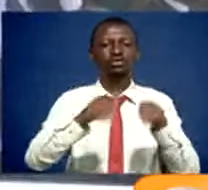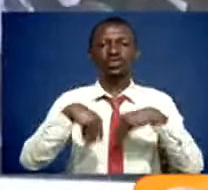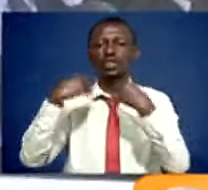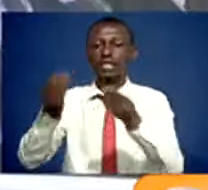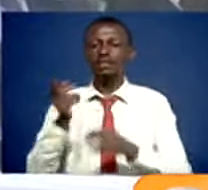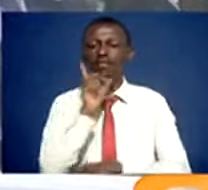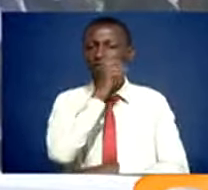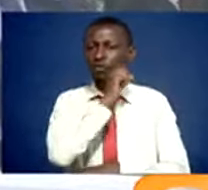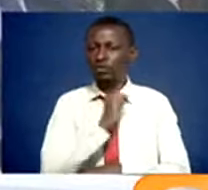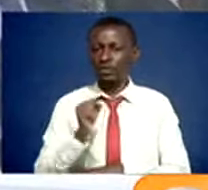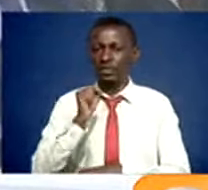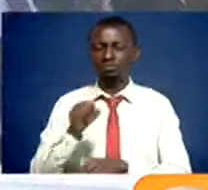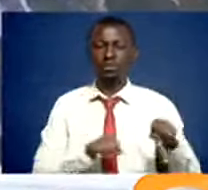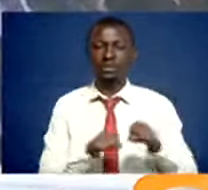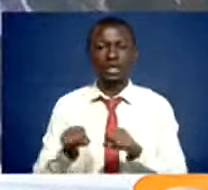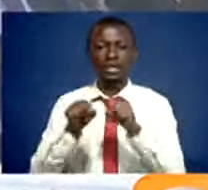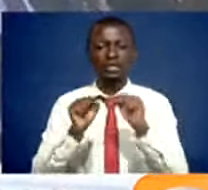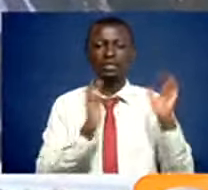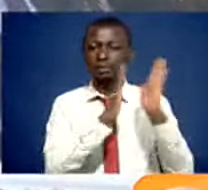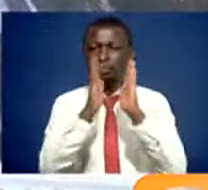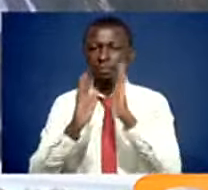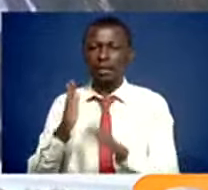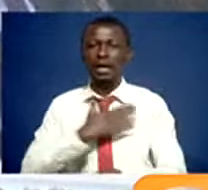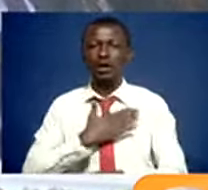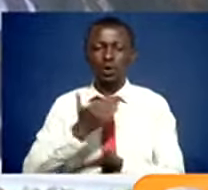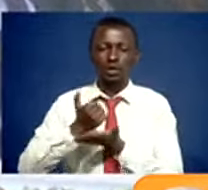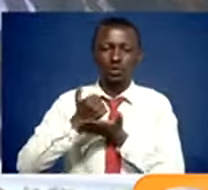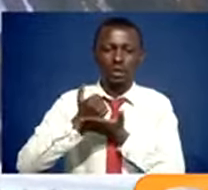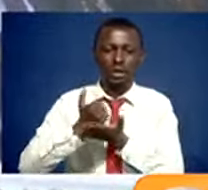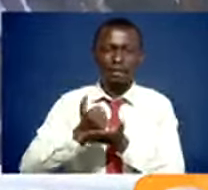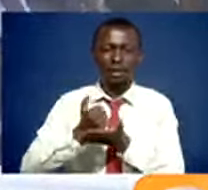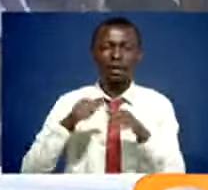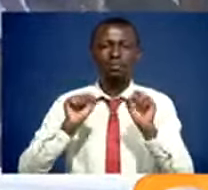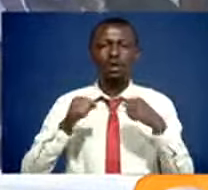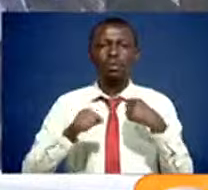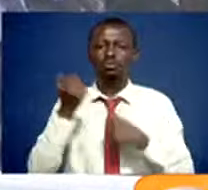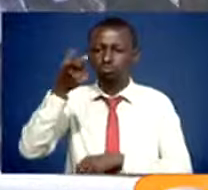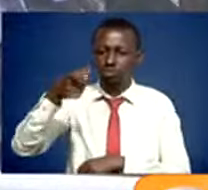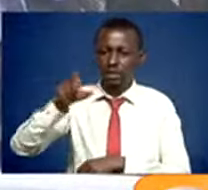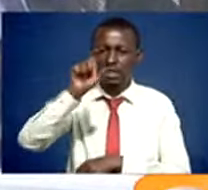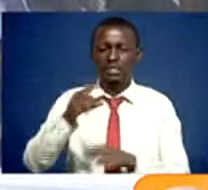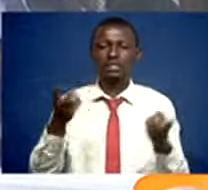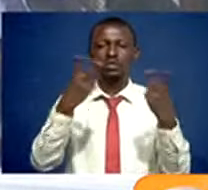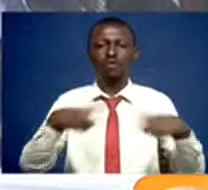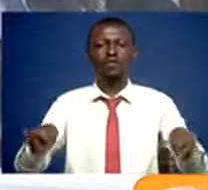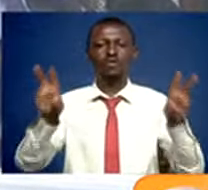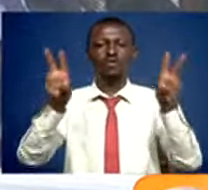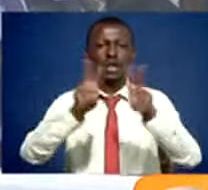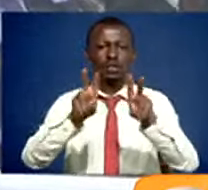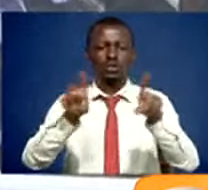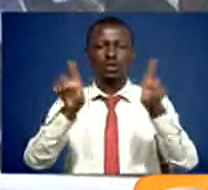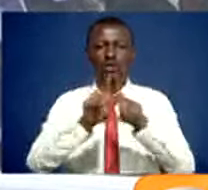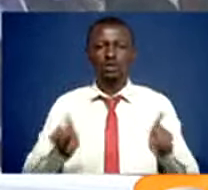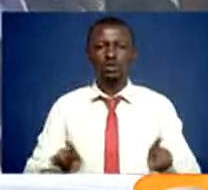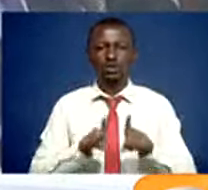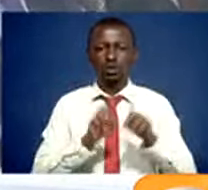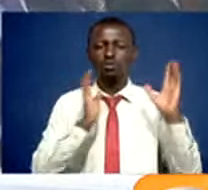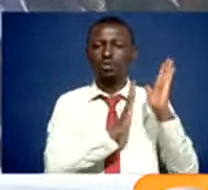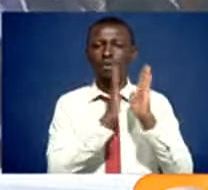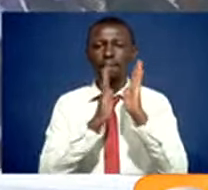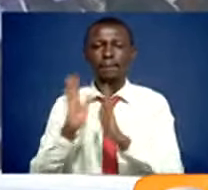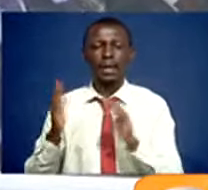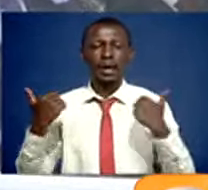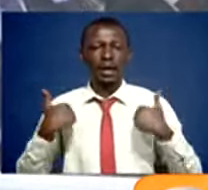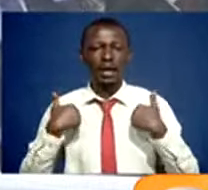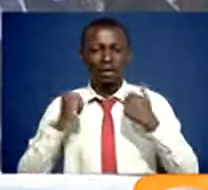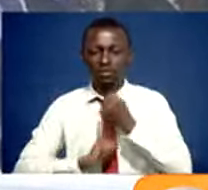Our strategic intervention have led to a marked increase of value addition initiative. Measures are underway to